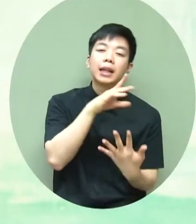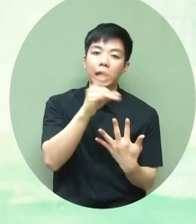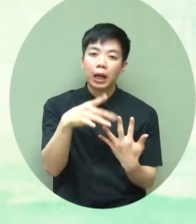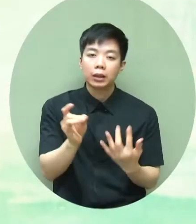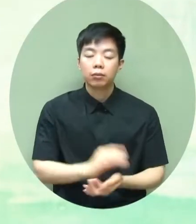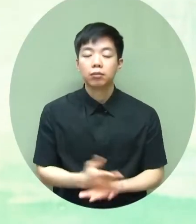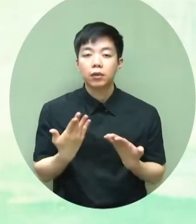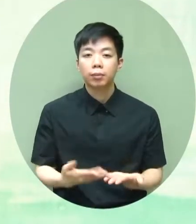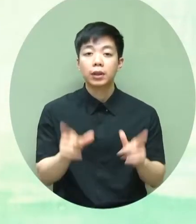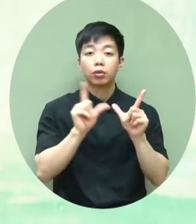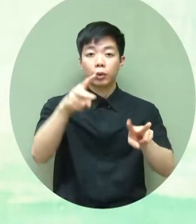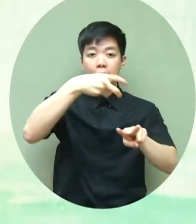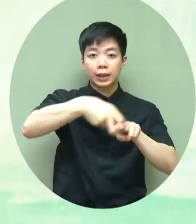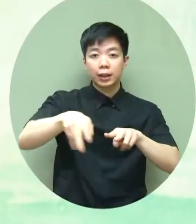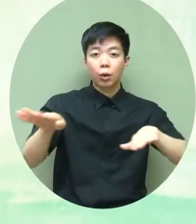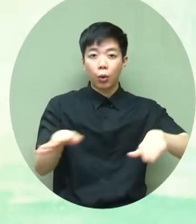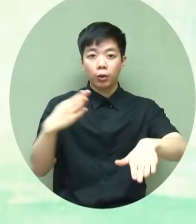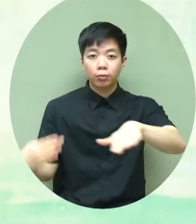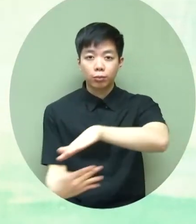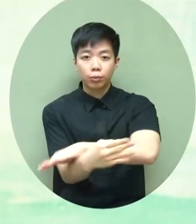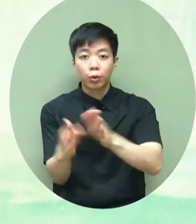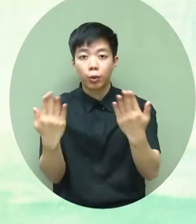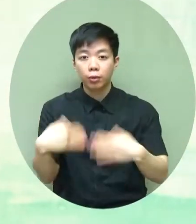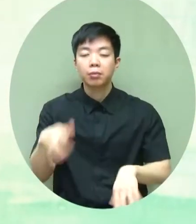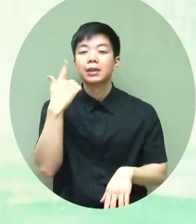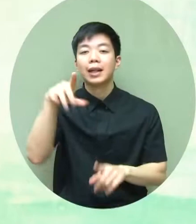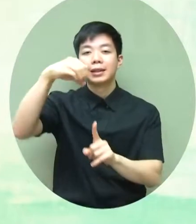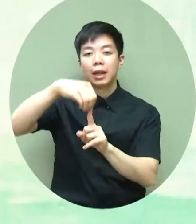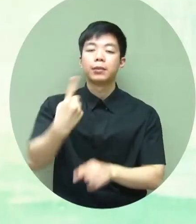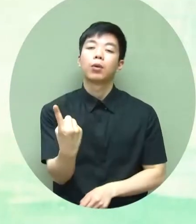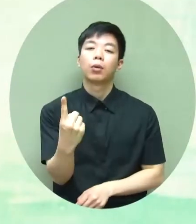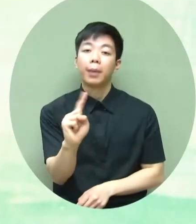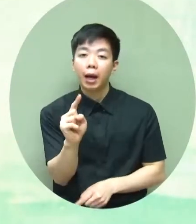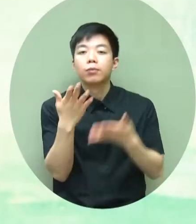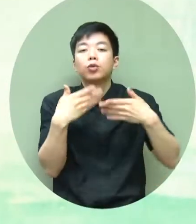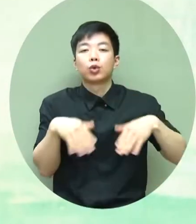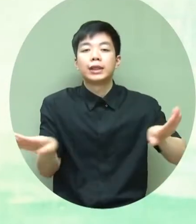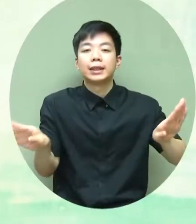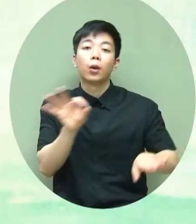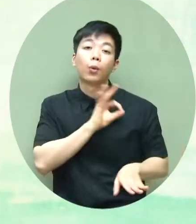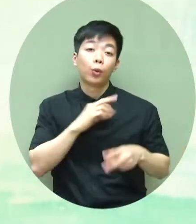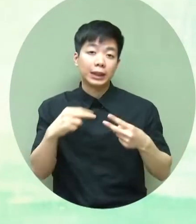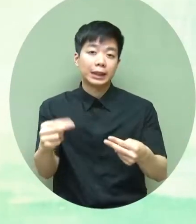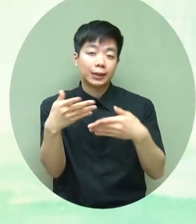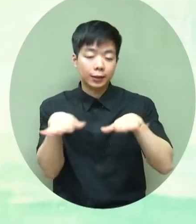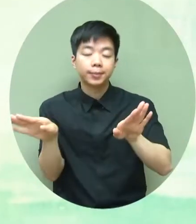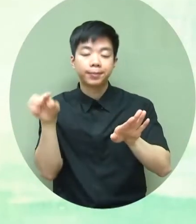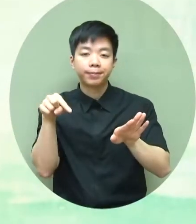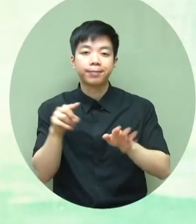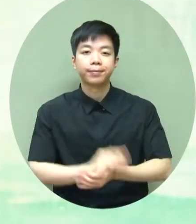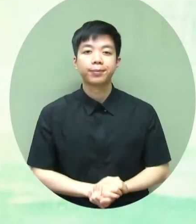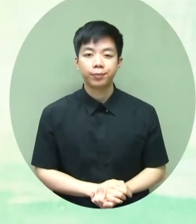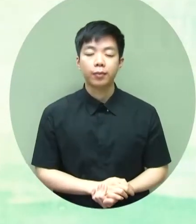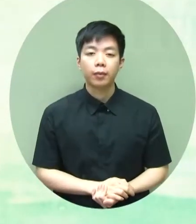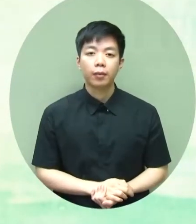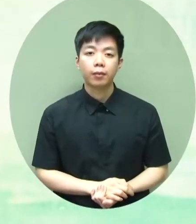This time, for the East Railway Cross-harbour section, there is one new